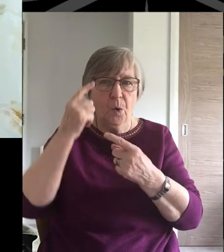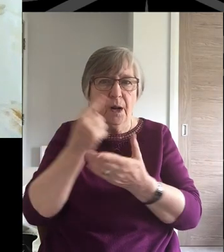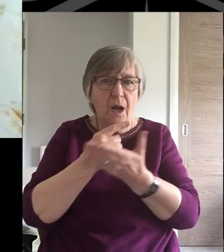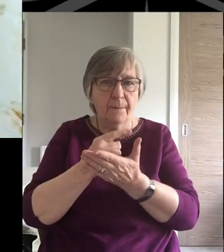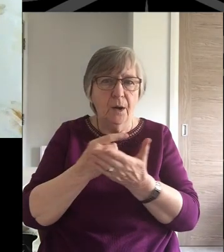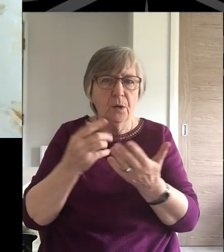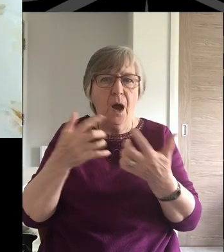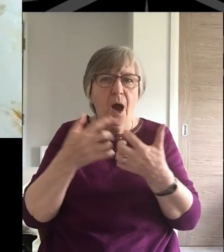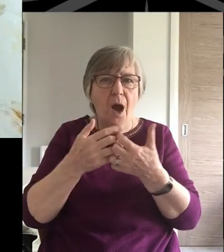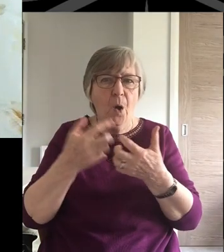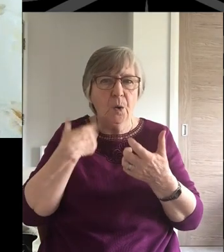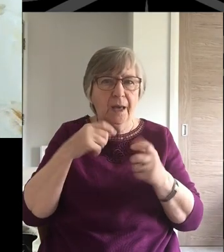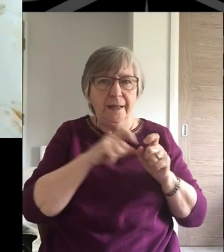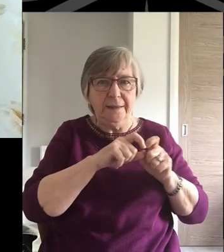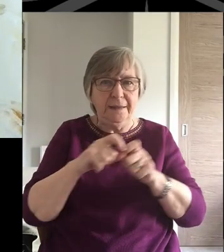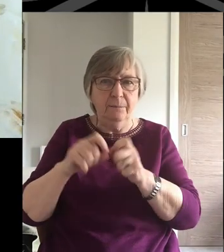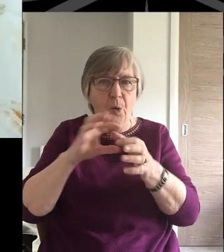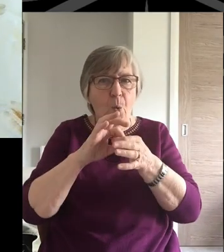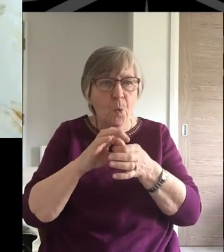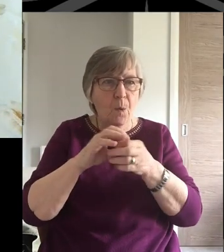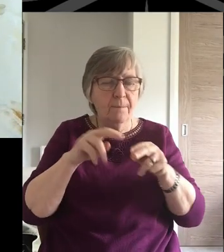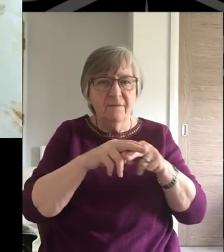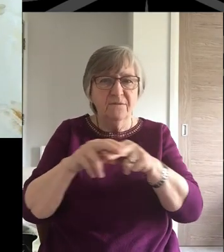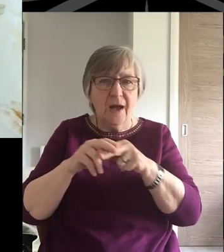keep their home and family together.